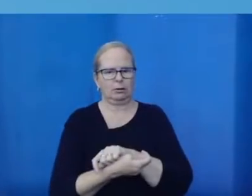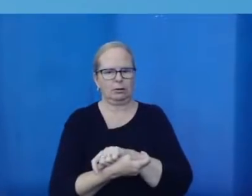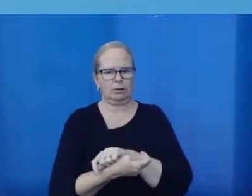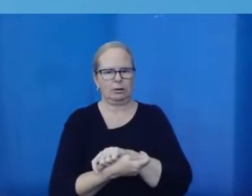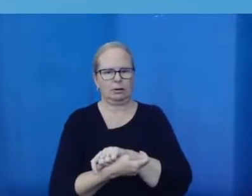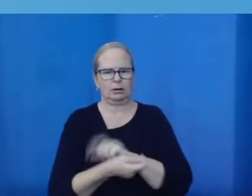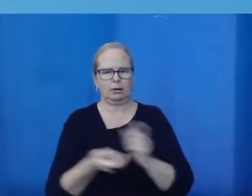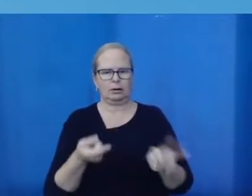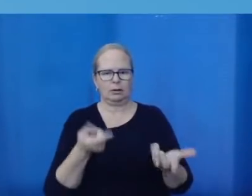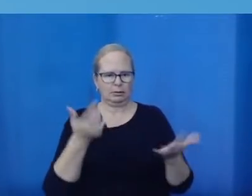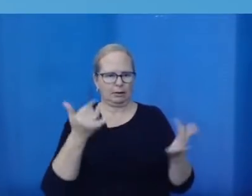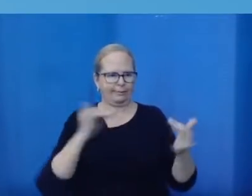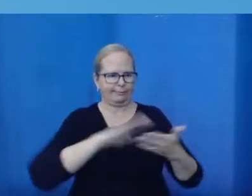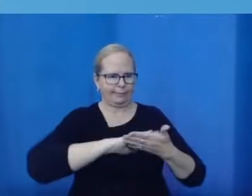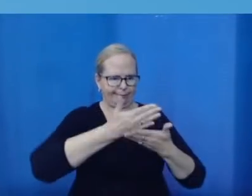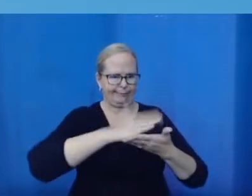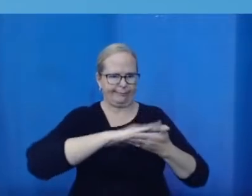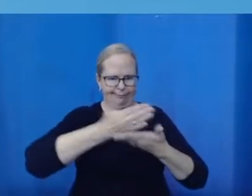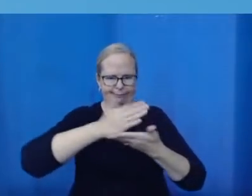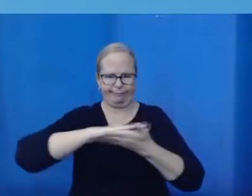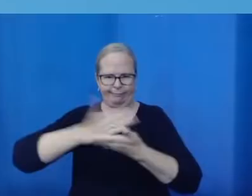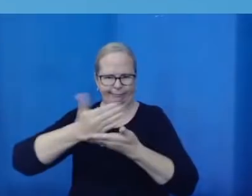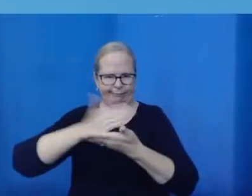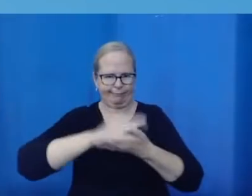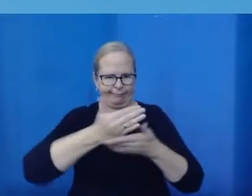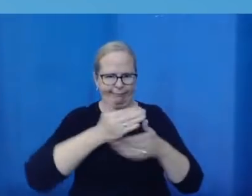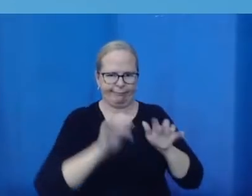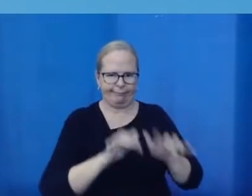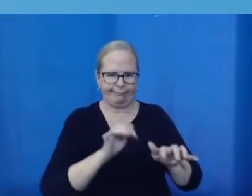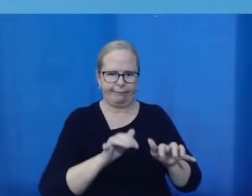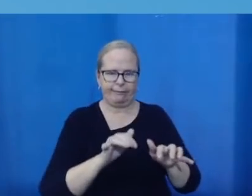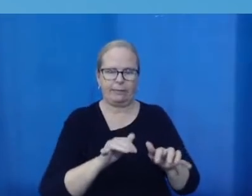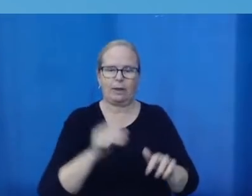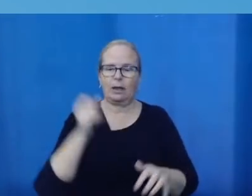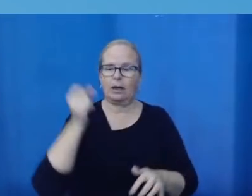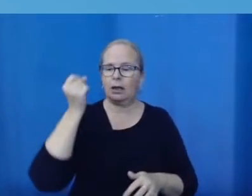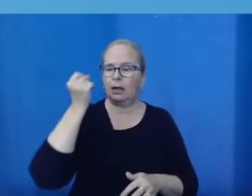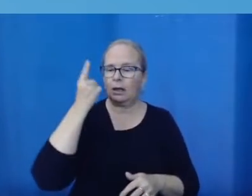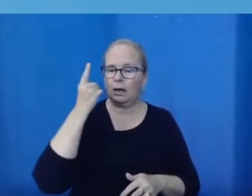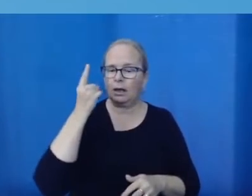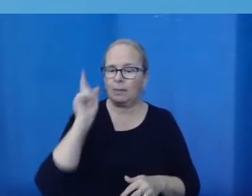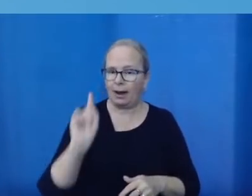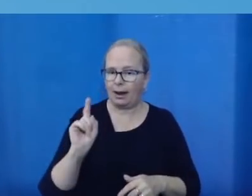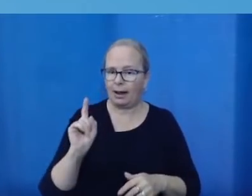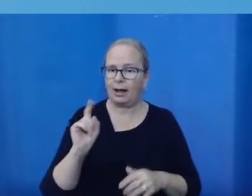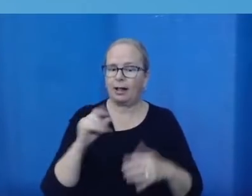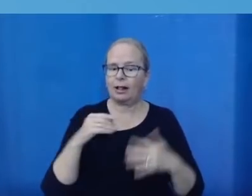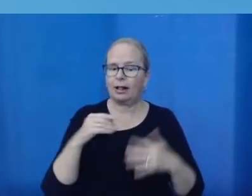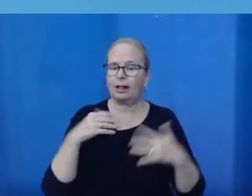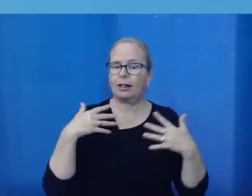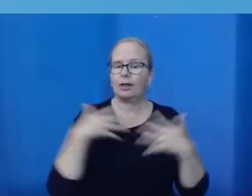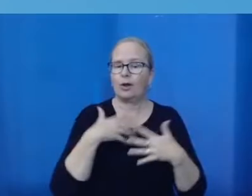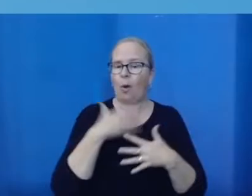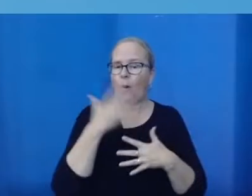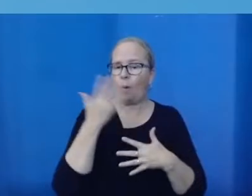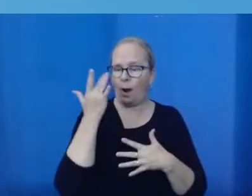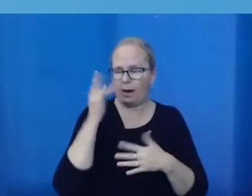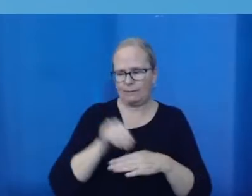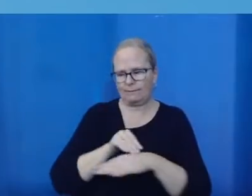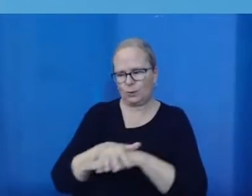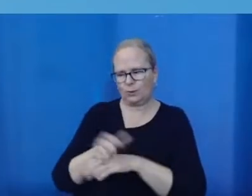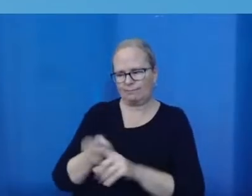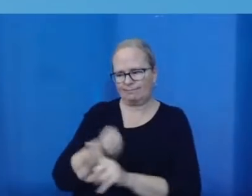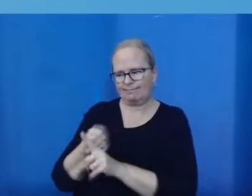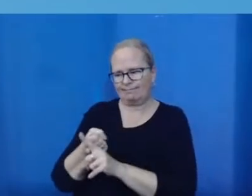we're instilling this sort of widespread anxiety because they're constantly being bombarded with the local news and the world news and everything that's going on. That